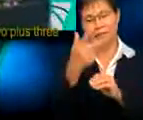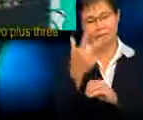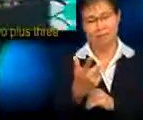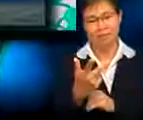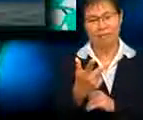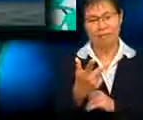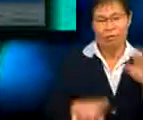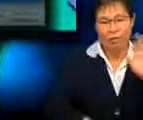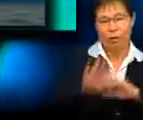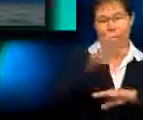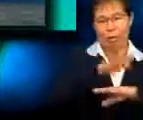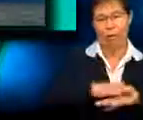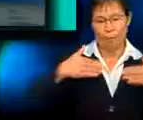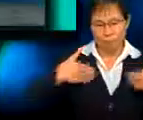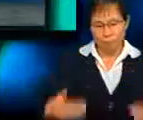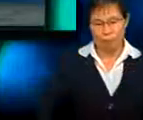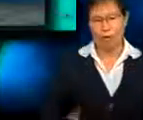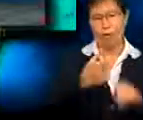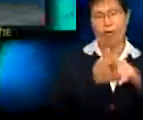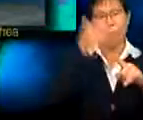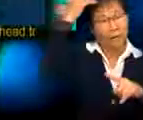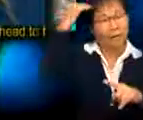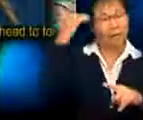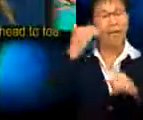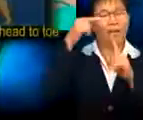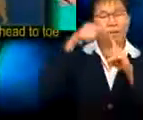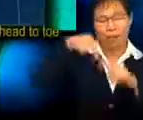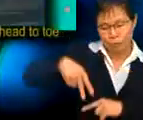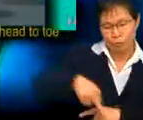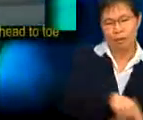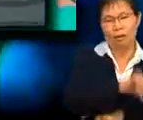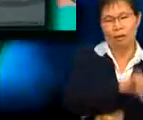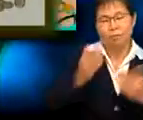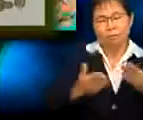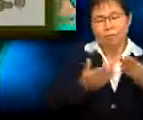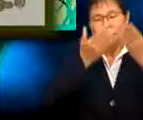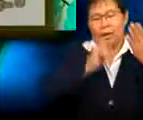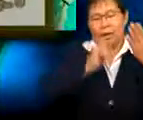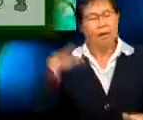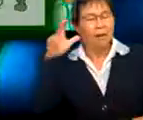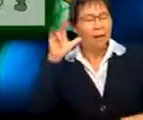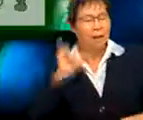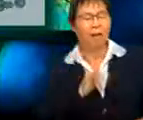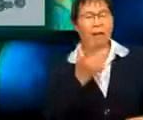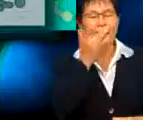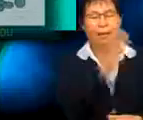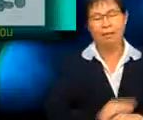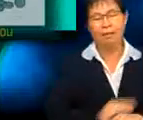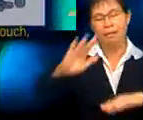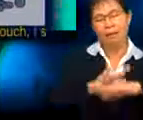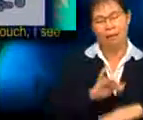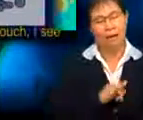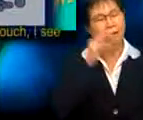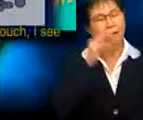plus 3, found on my body from head to toe. I smell, I hear, I taste,